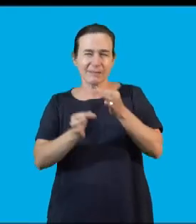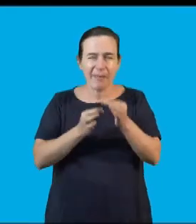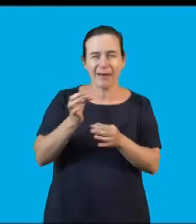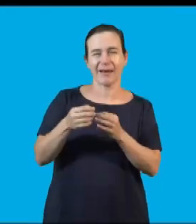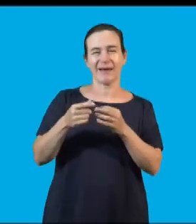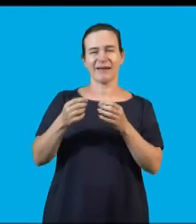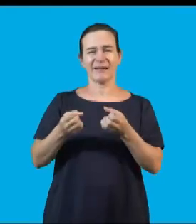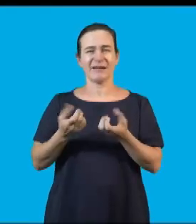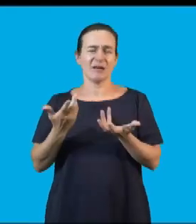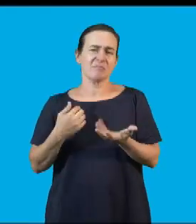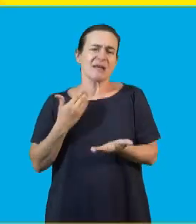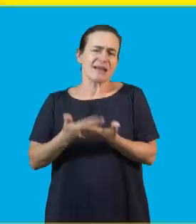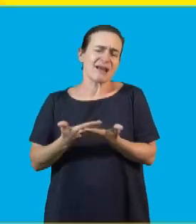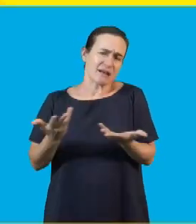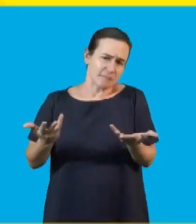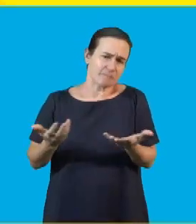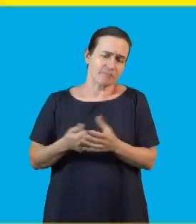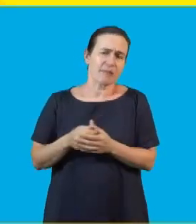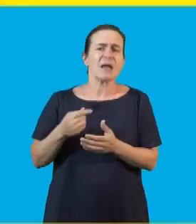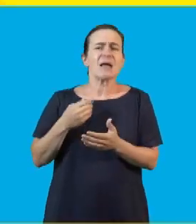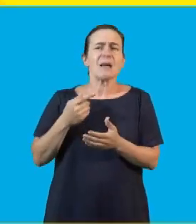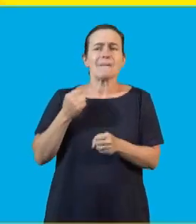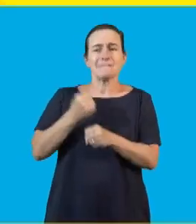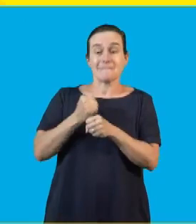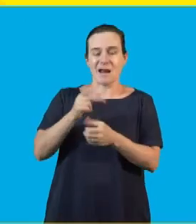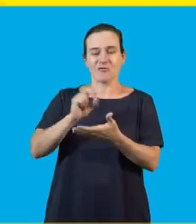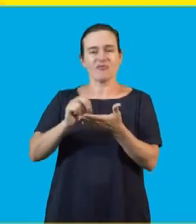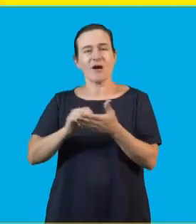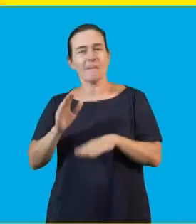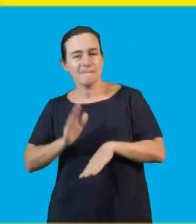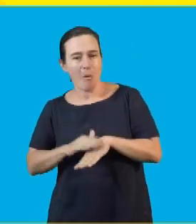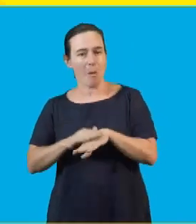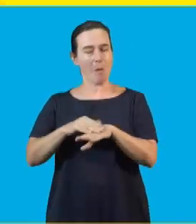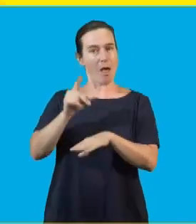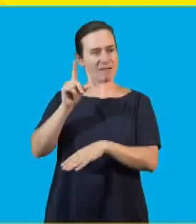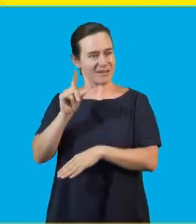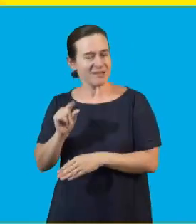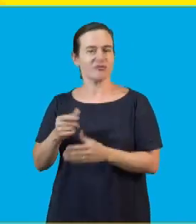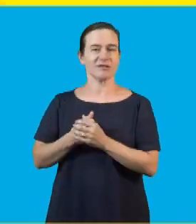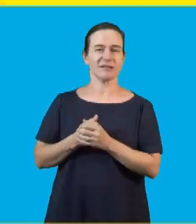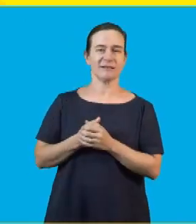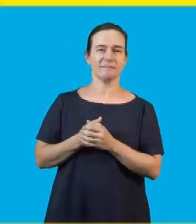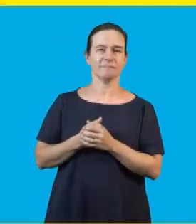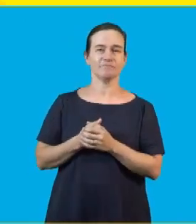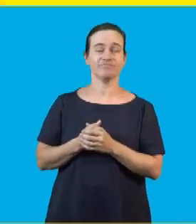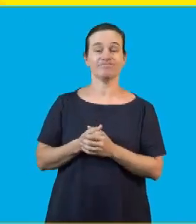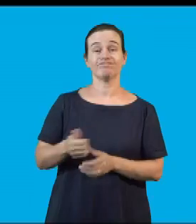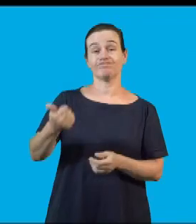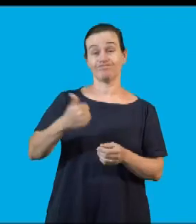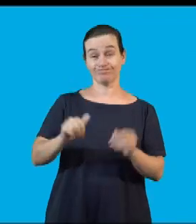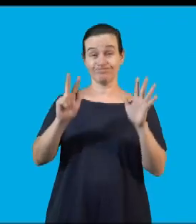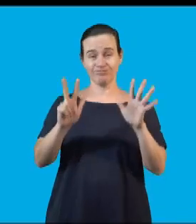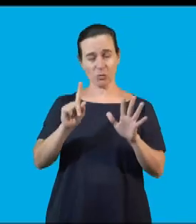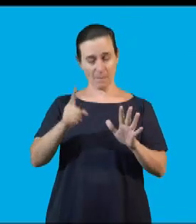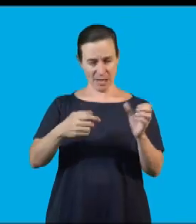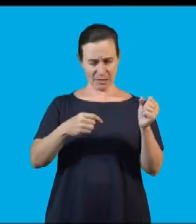as in the essay, but you can still use descriptive language to make your writing more impactful.